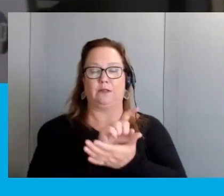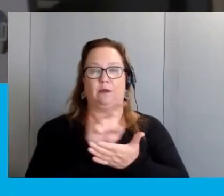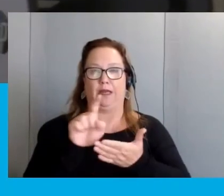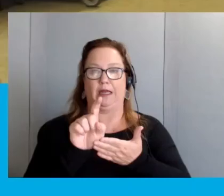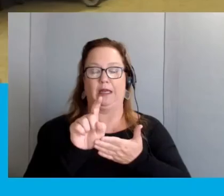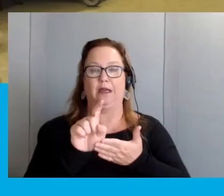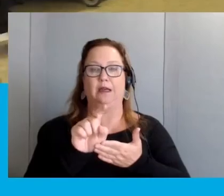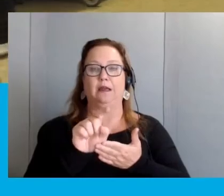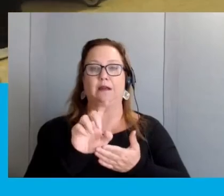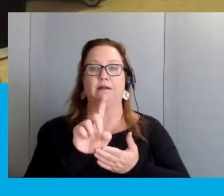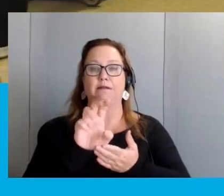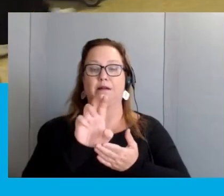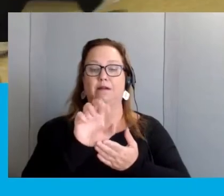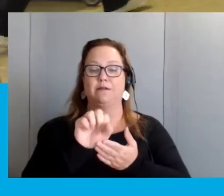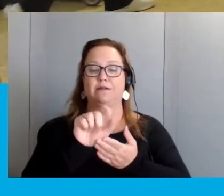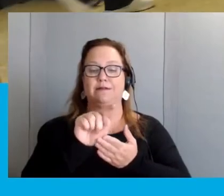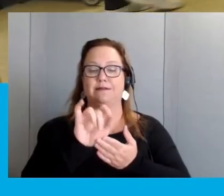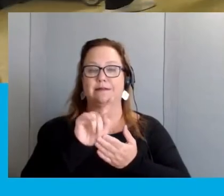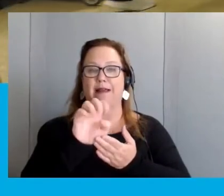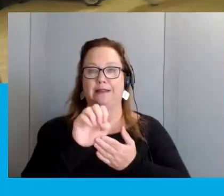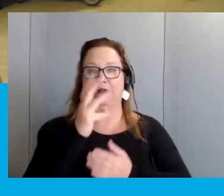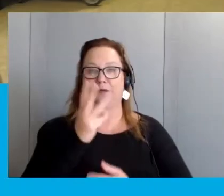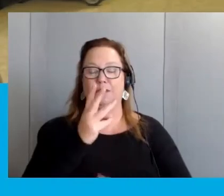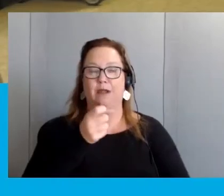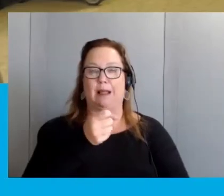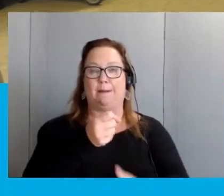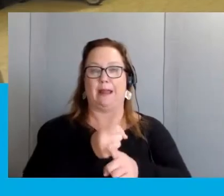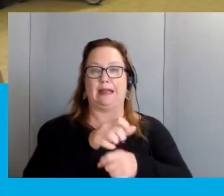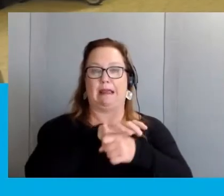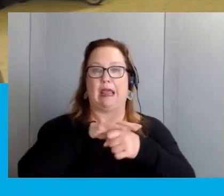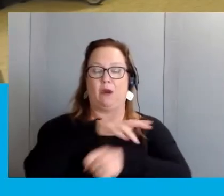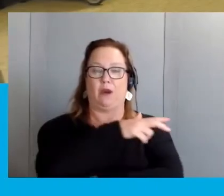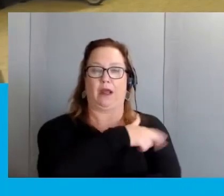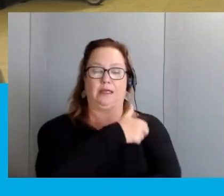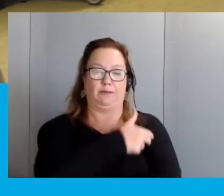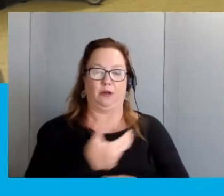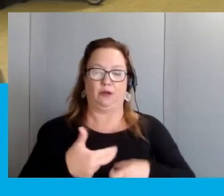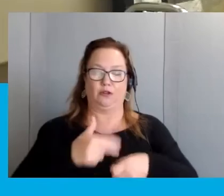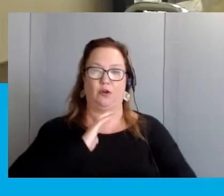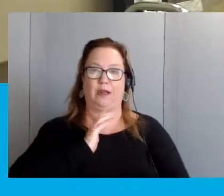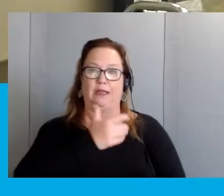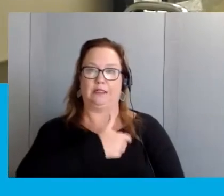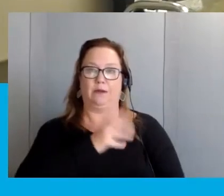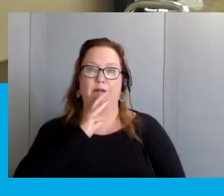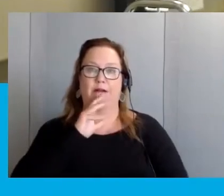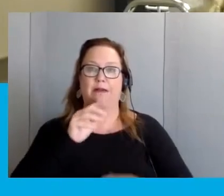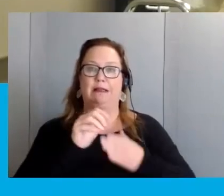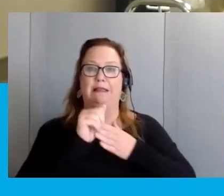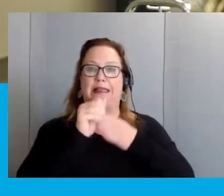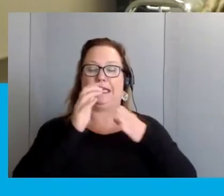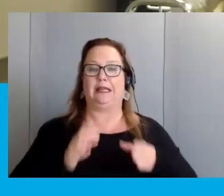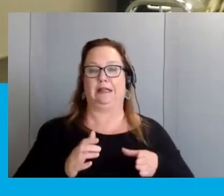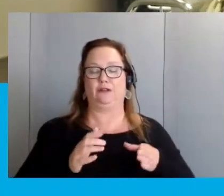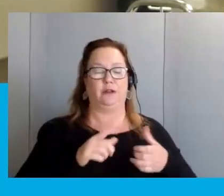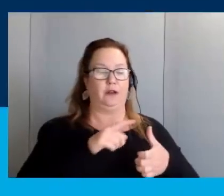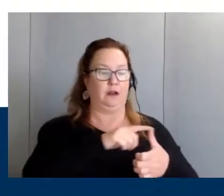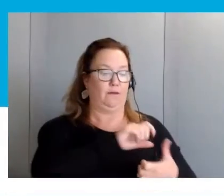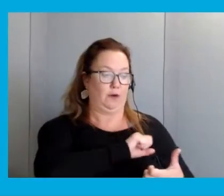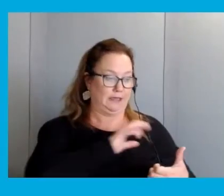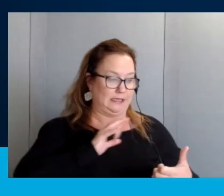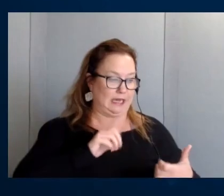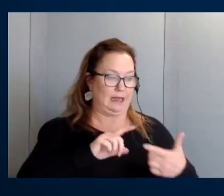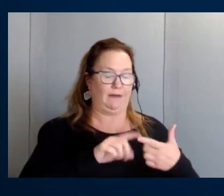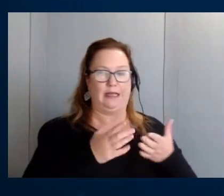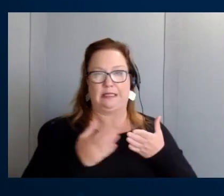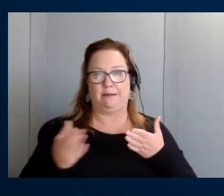Dr. Stites, the impact on area hospitals. Join us as we talk to area healthcare leaders about everything from staffing to supplies.